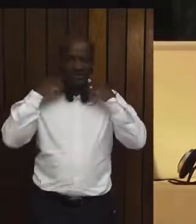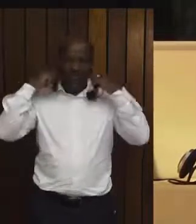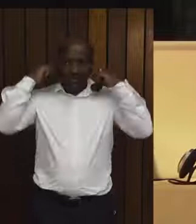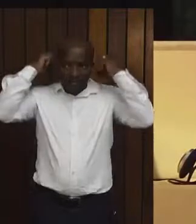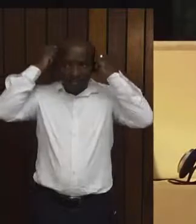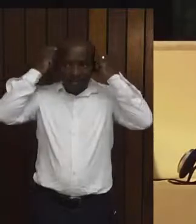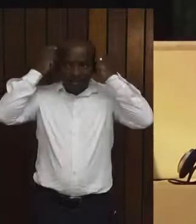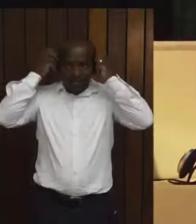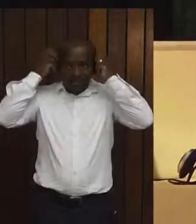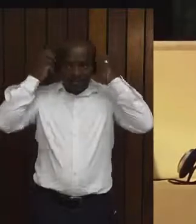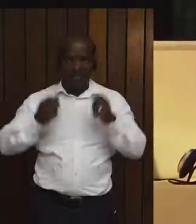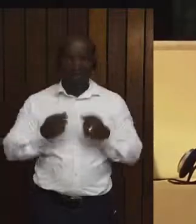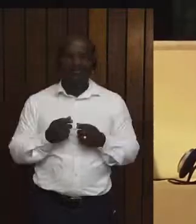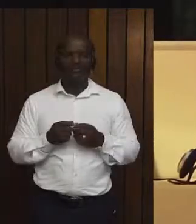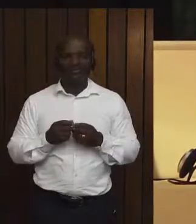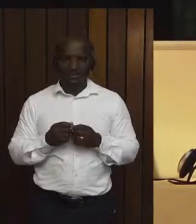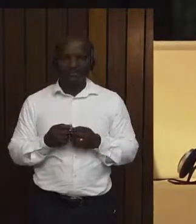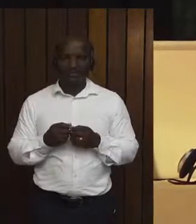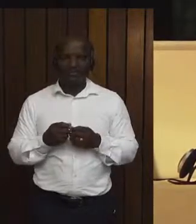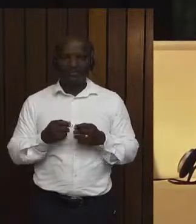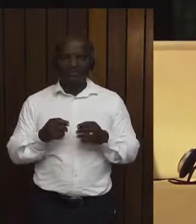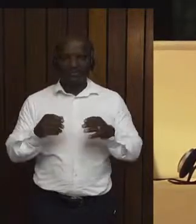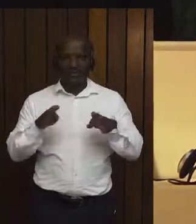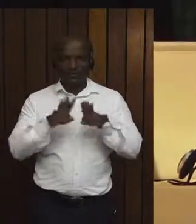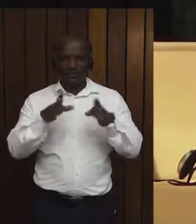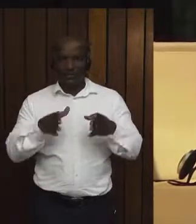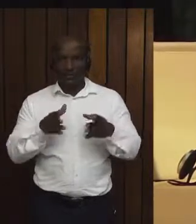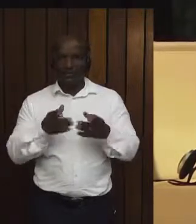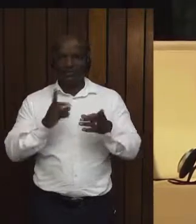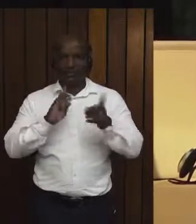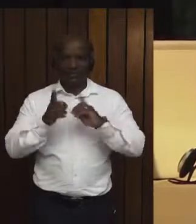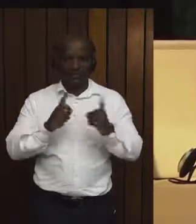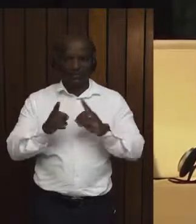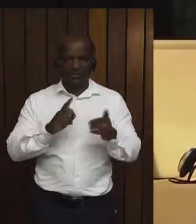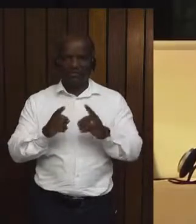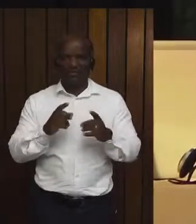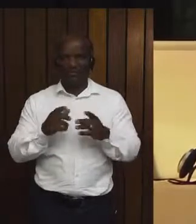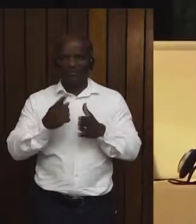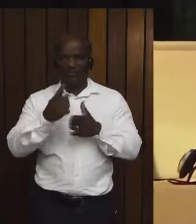adjustment that was tabled weeks ago.